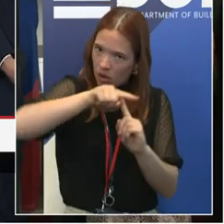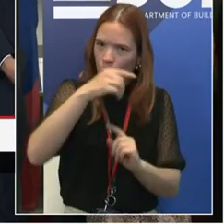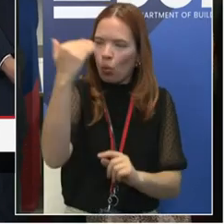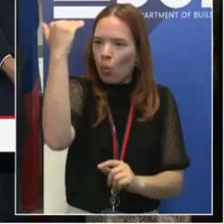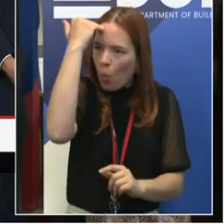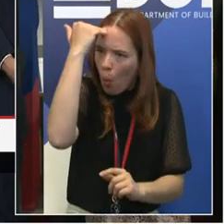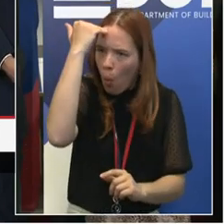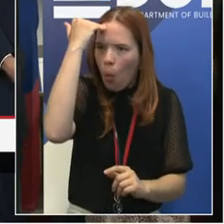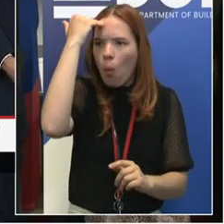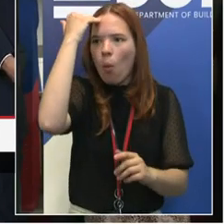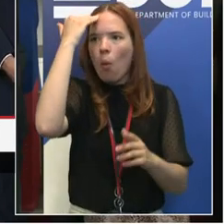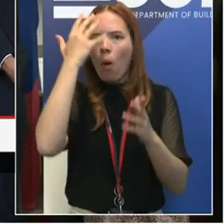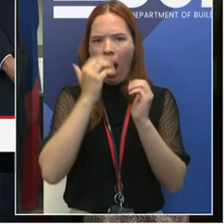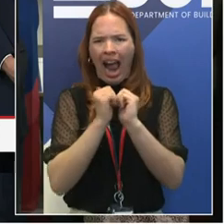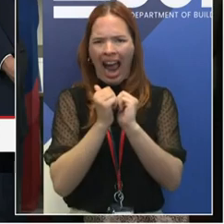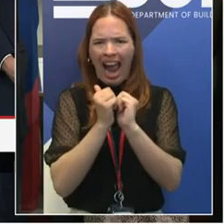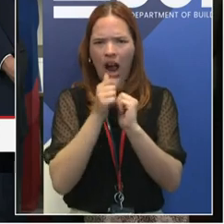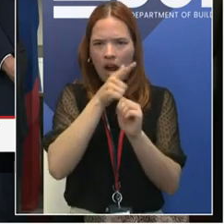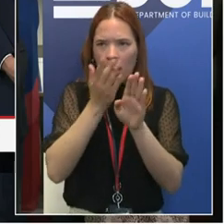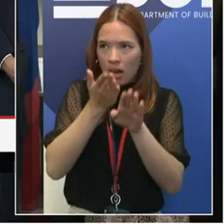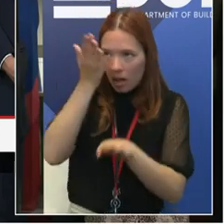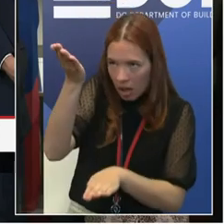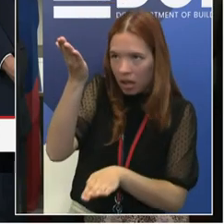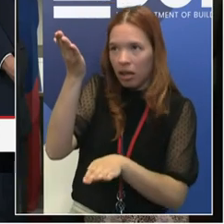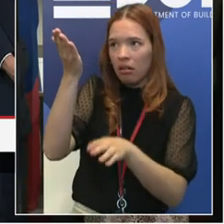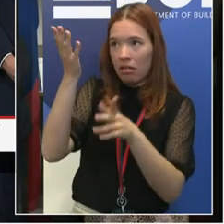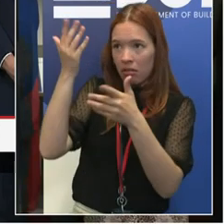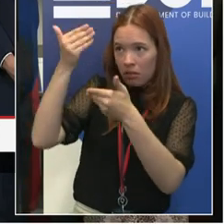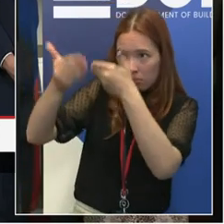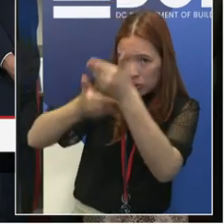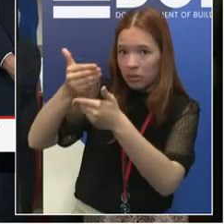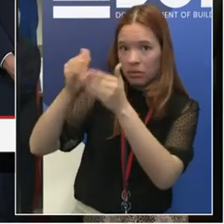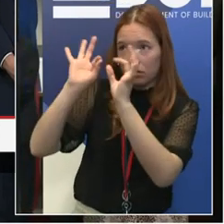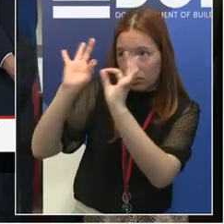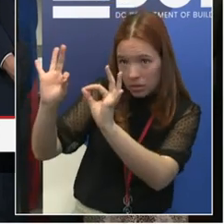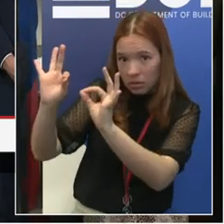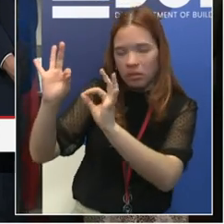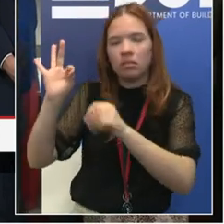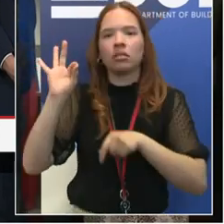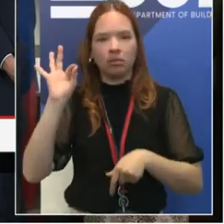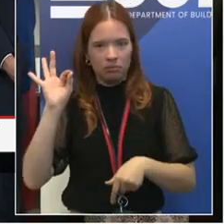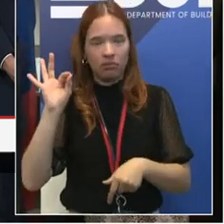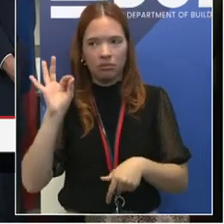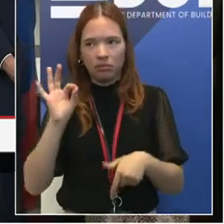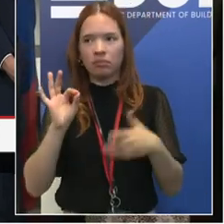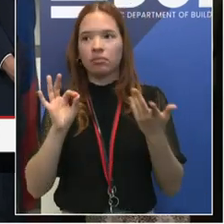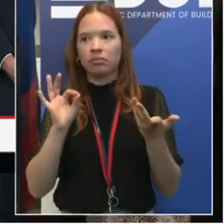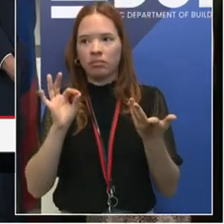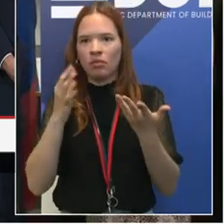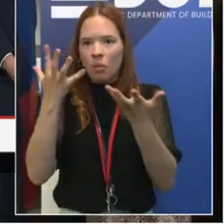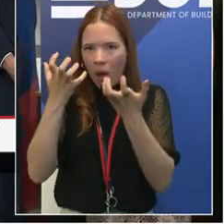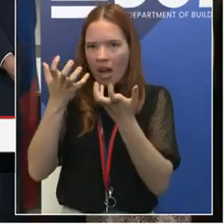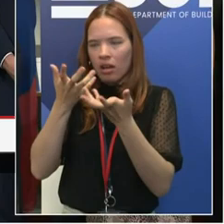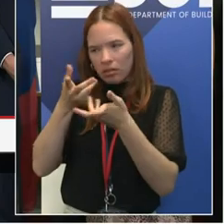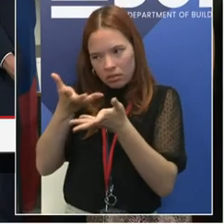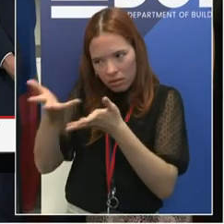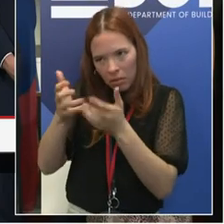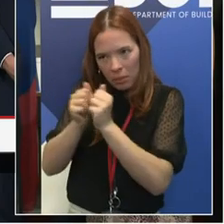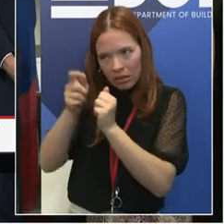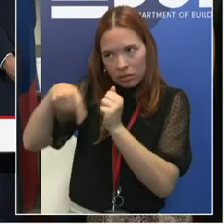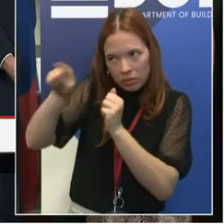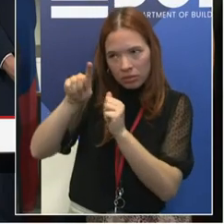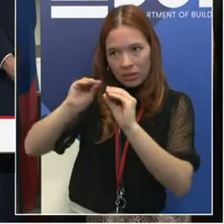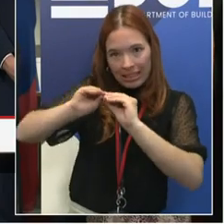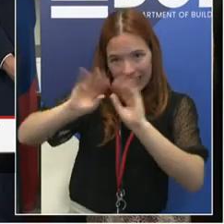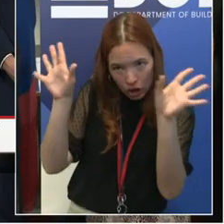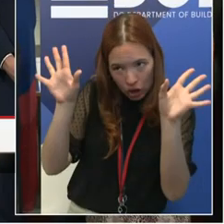their designs and do it quickly and communicate with the people who are paying them, our residents. But